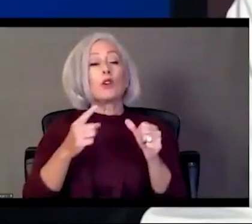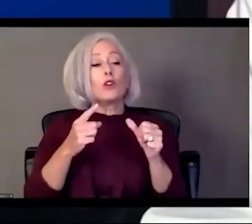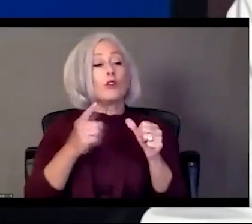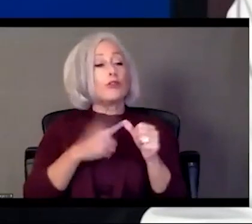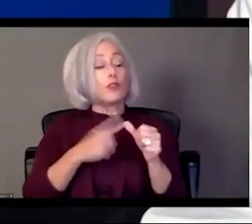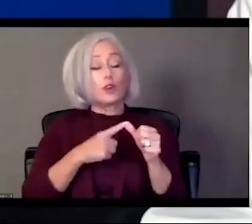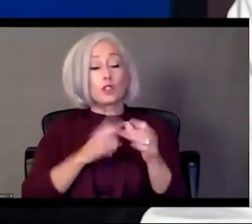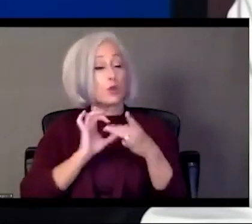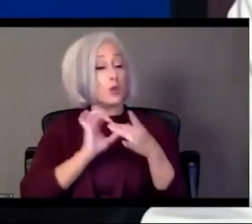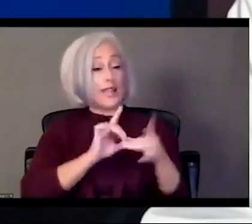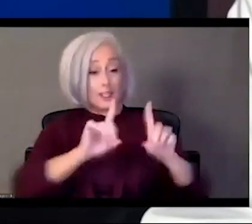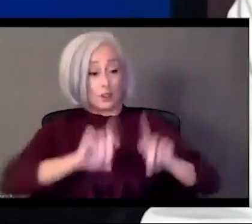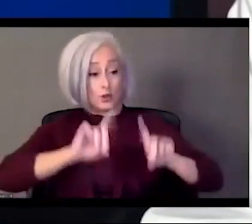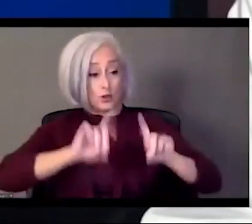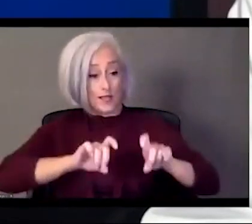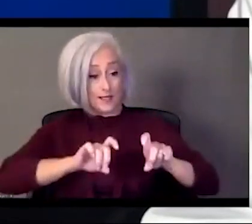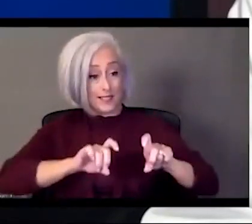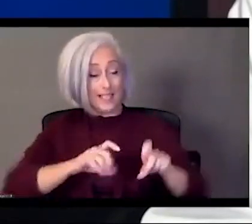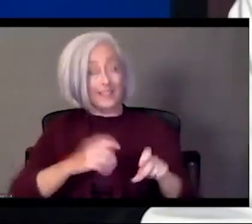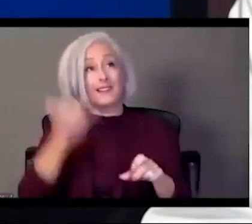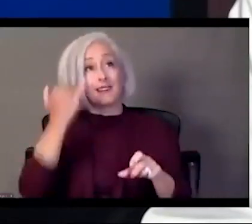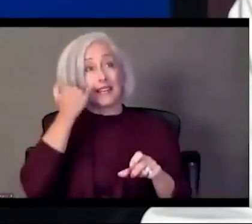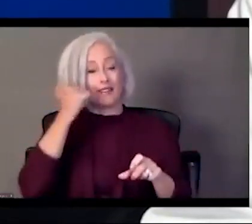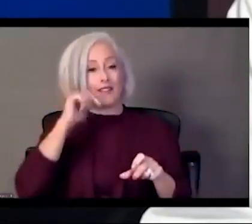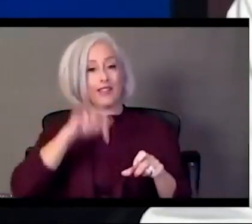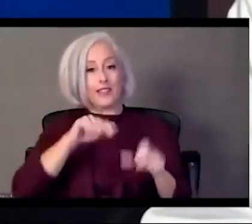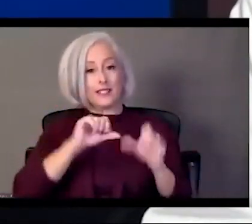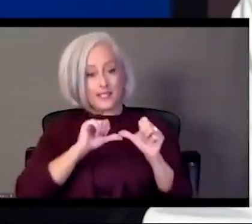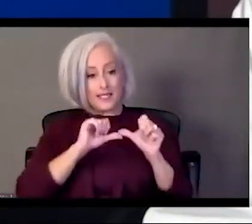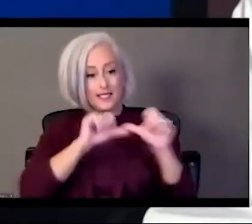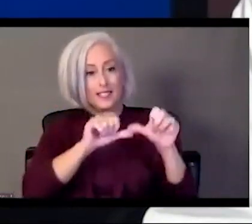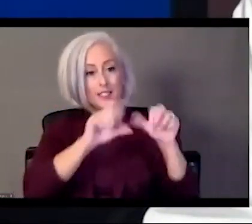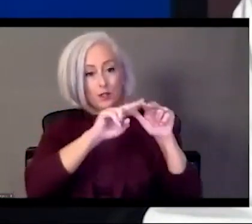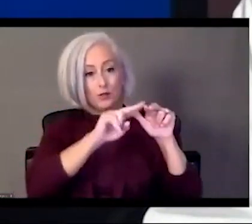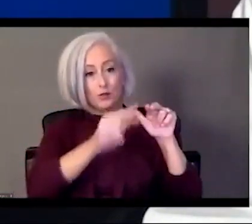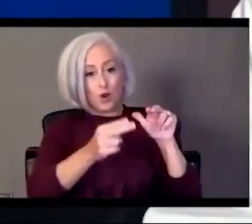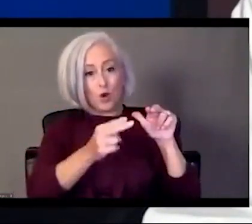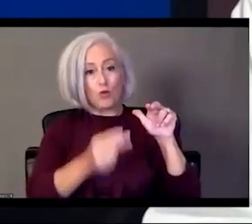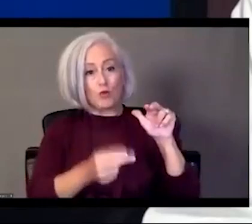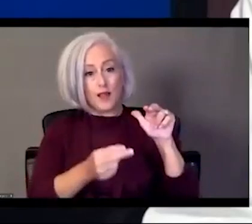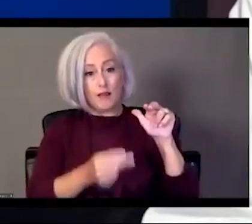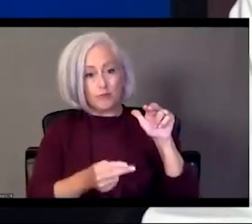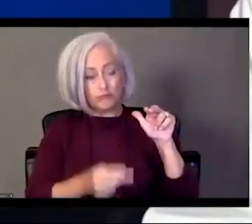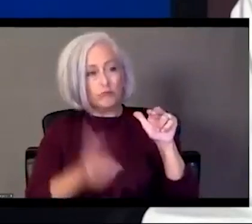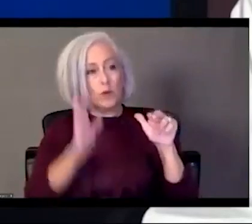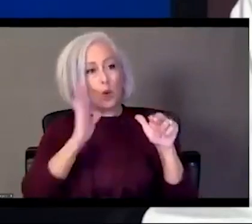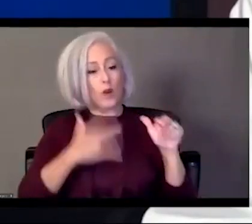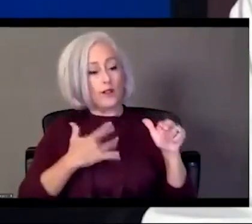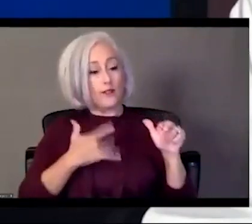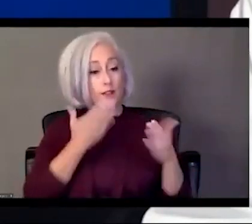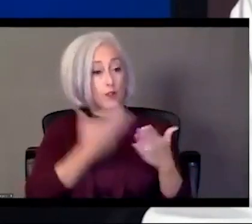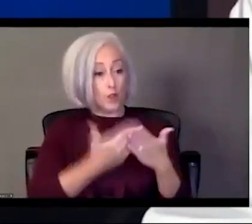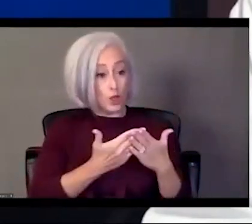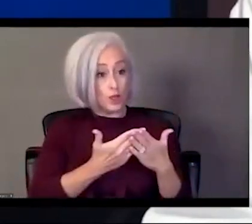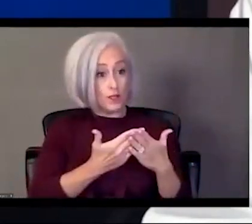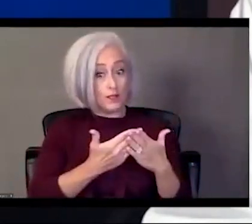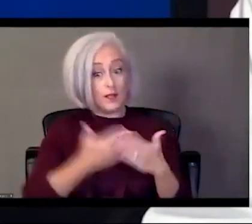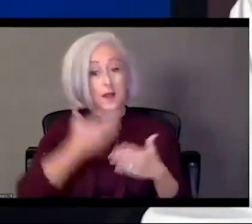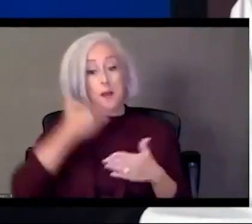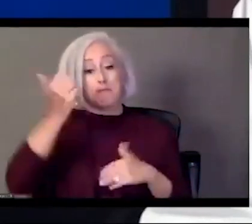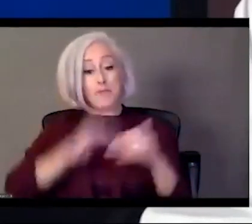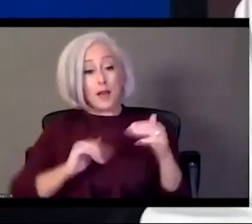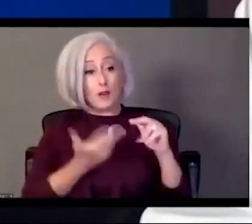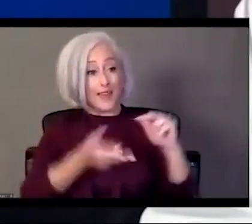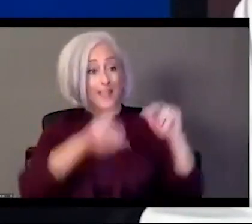if this is a trend that continues to go down, I'll feel good about it. Do I like it better than a tick up? You bet. Do I know what it really means